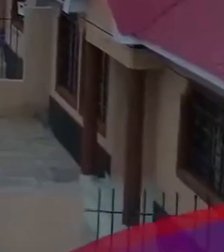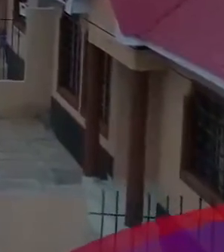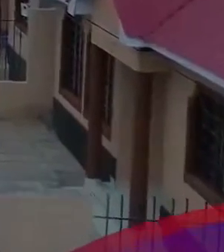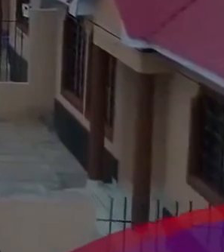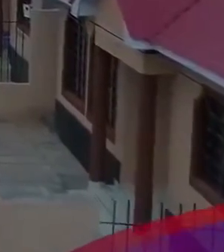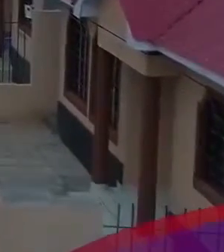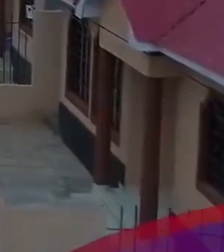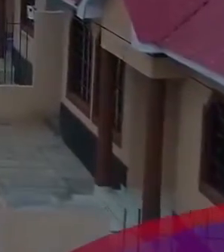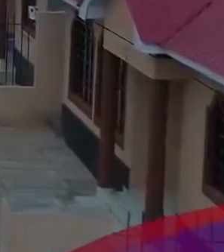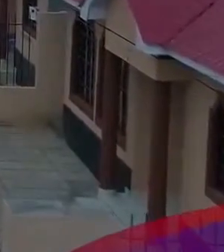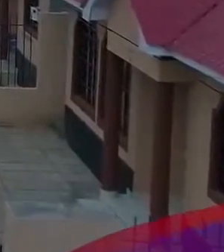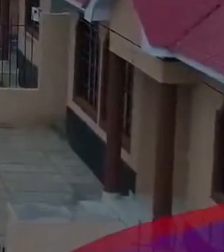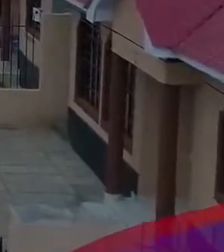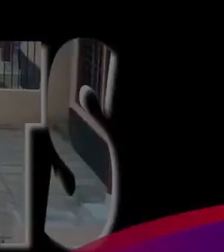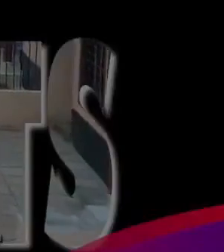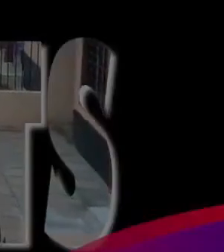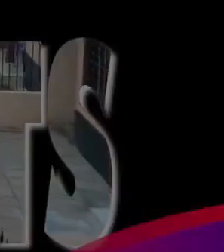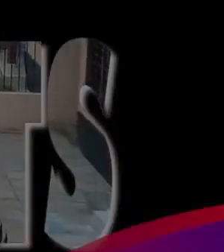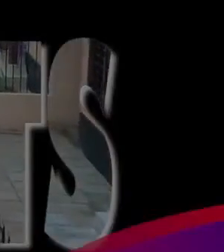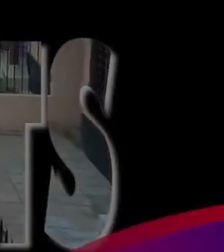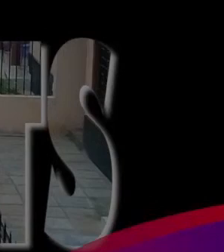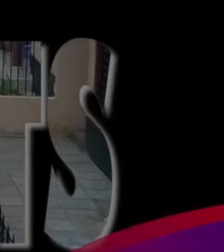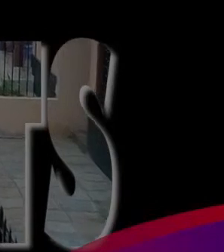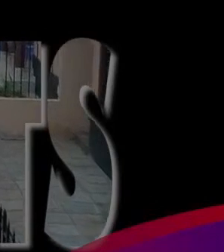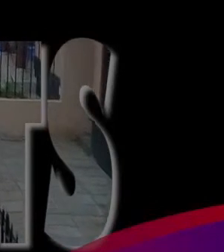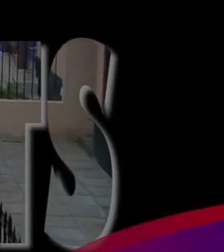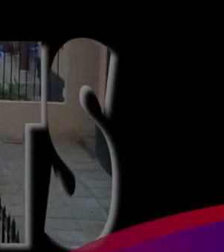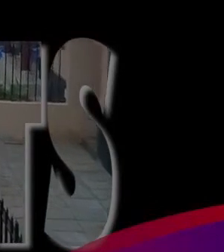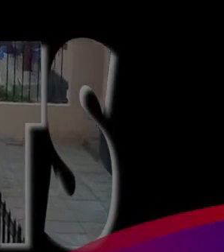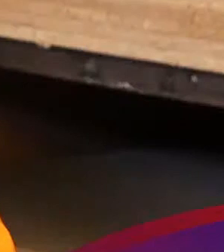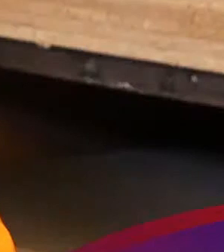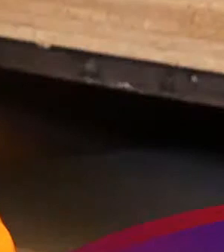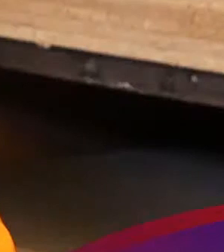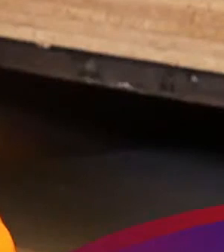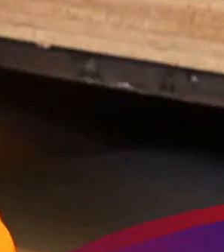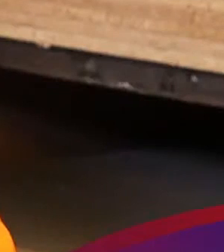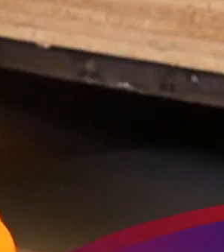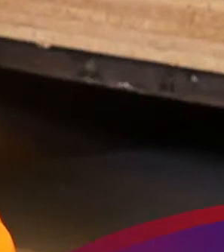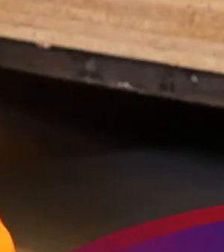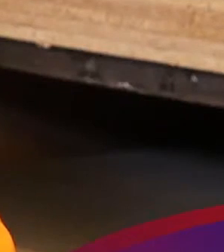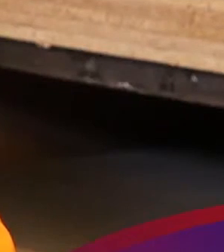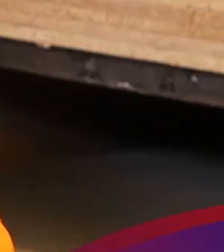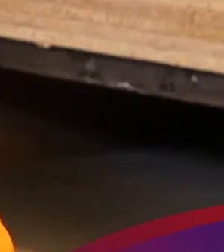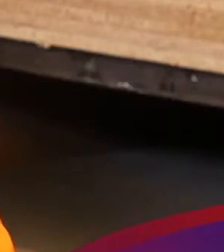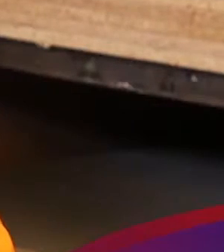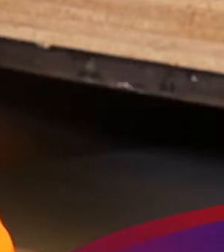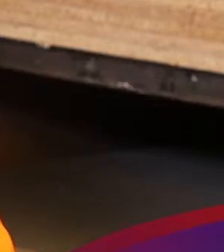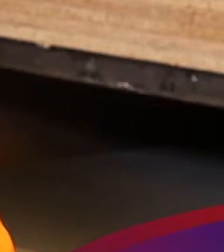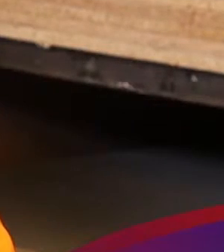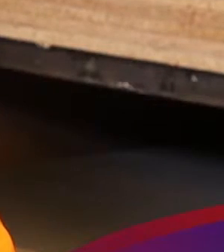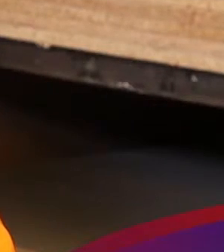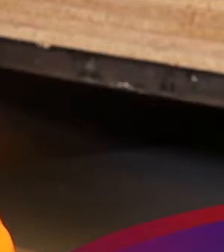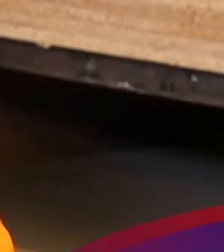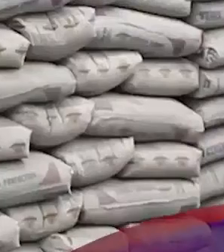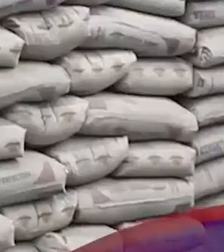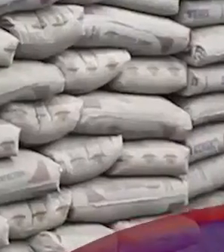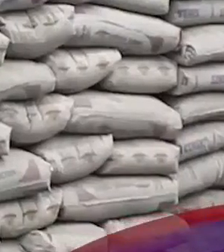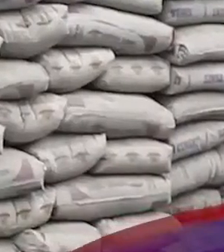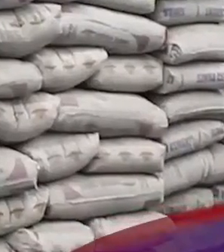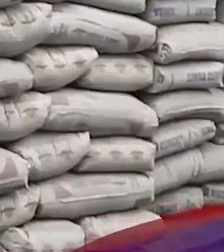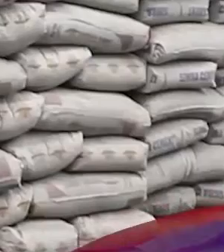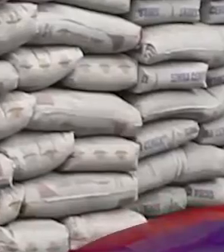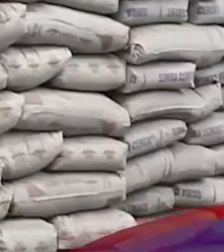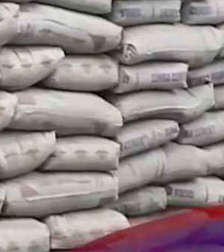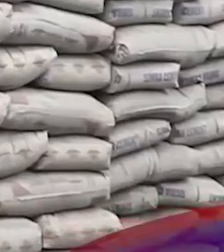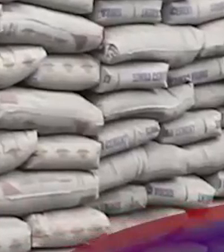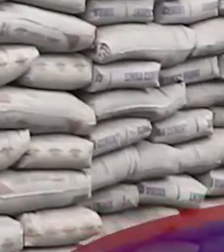Well, the realtor gives you the do's and don'ts. There are so many brokers in the market who just want